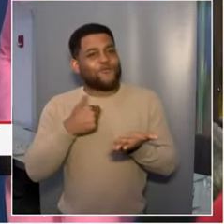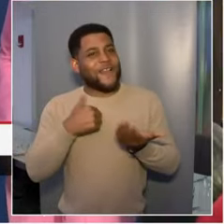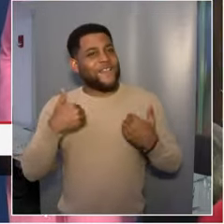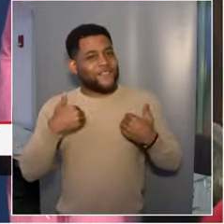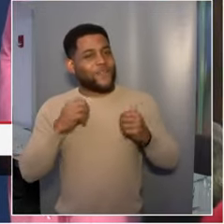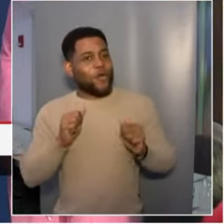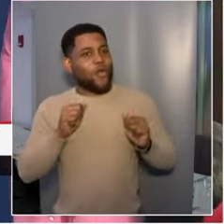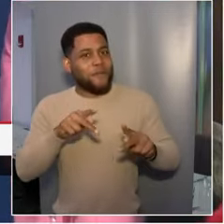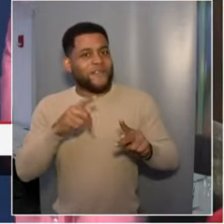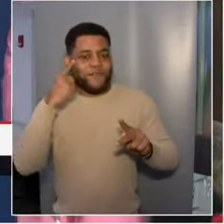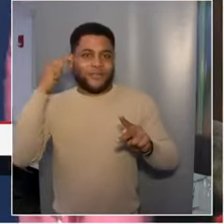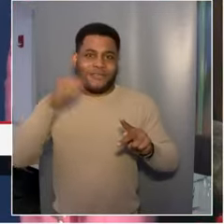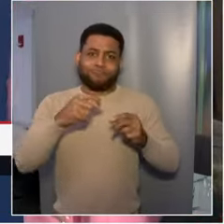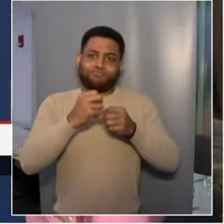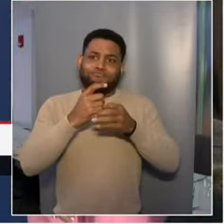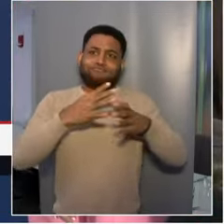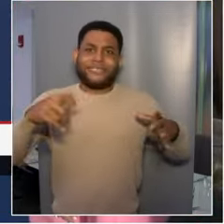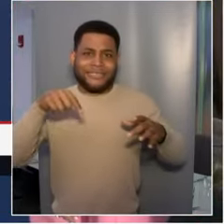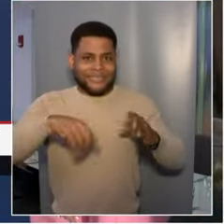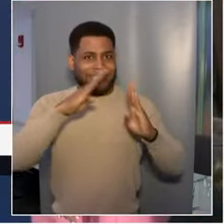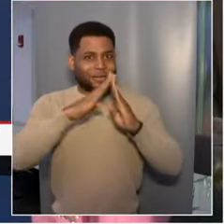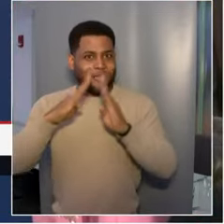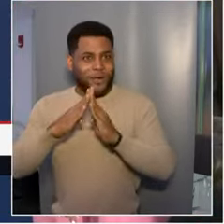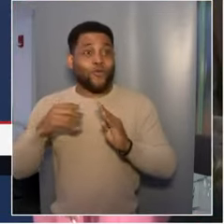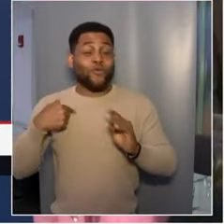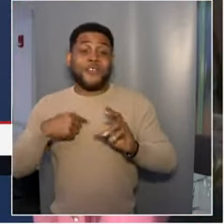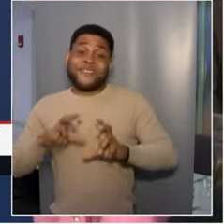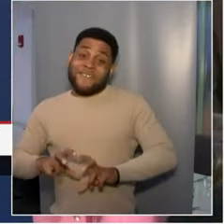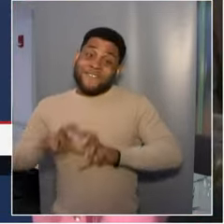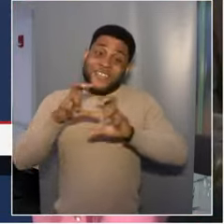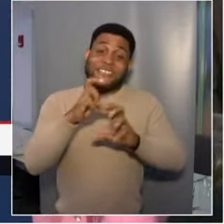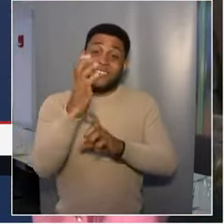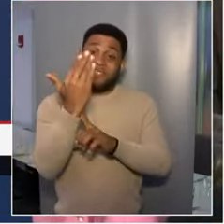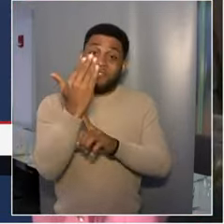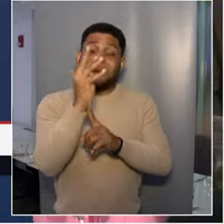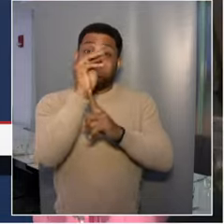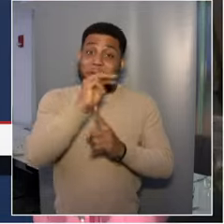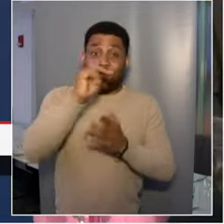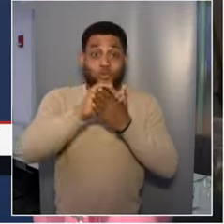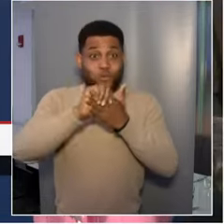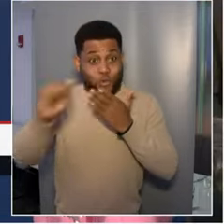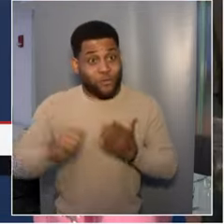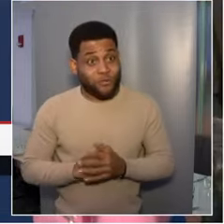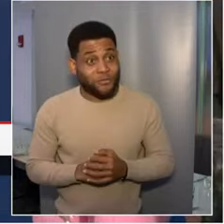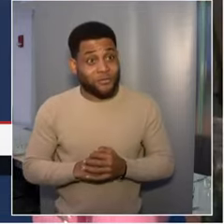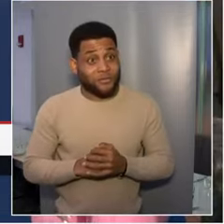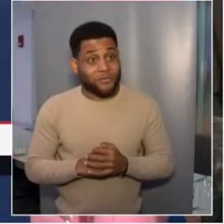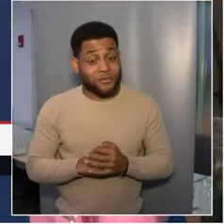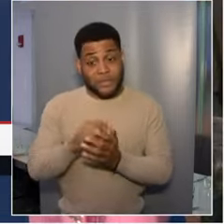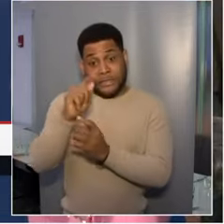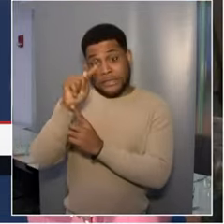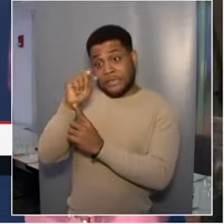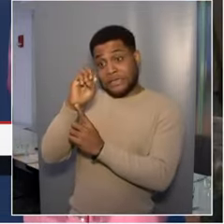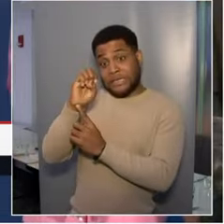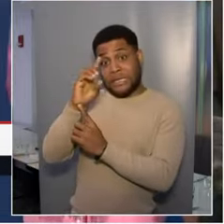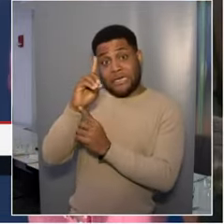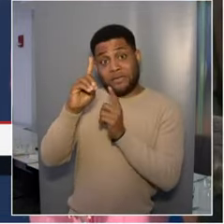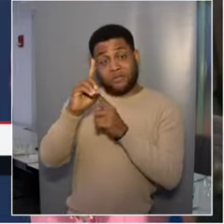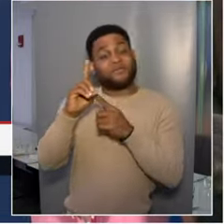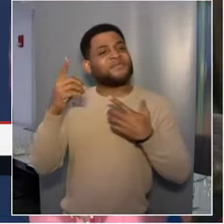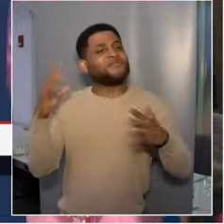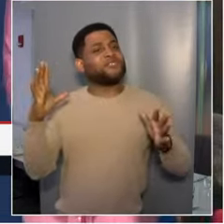we're also going to invest $15 million in that. And as Ted likes to say, we're going to be